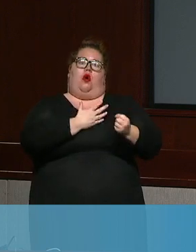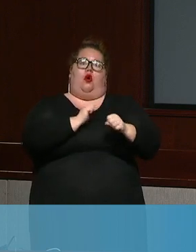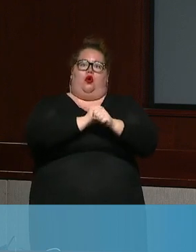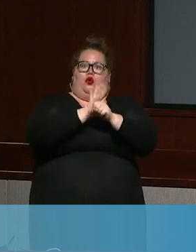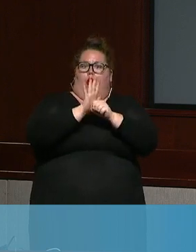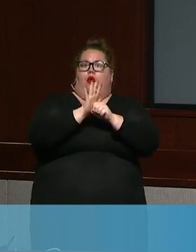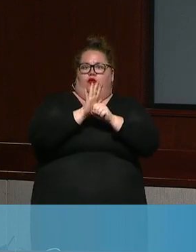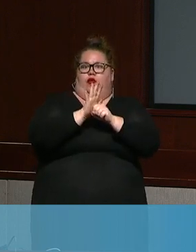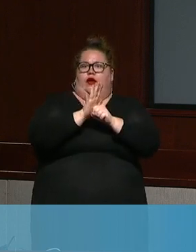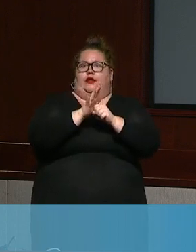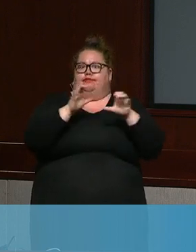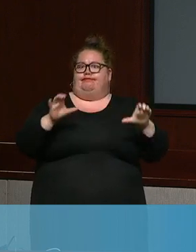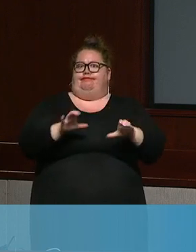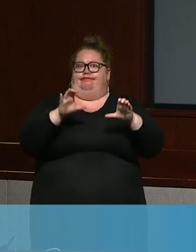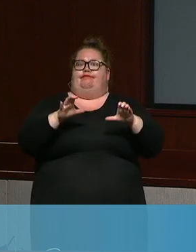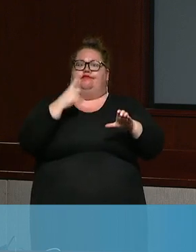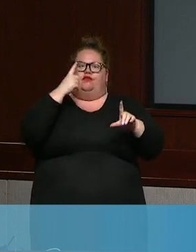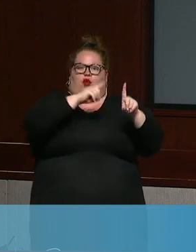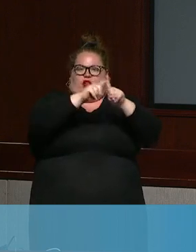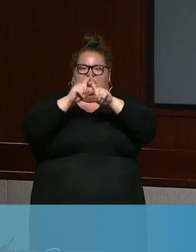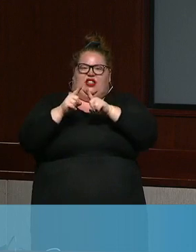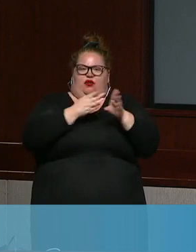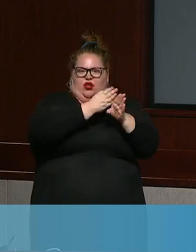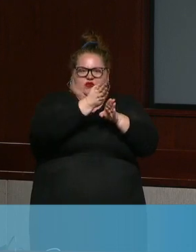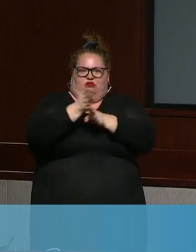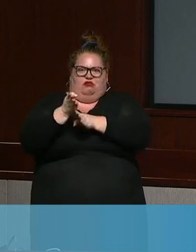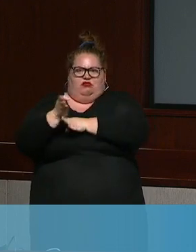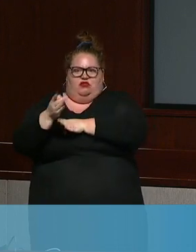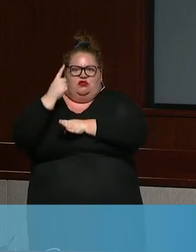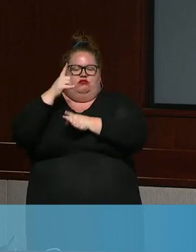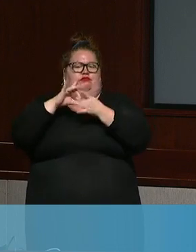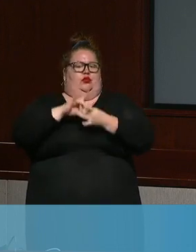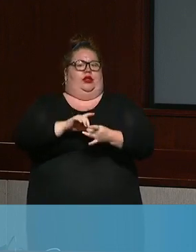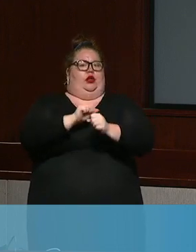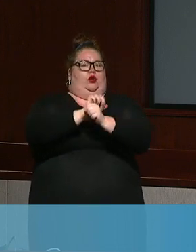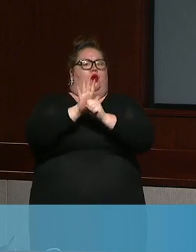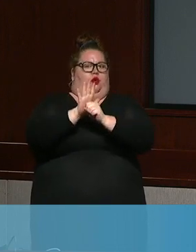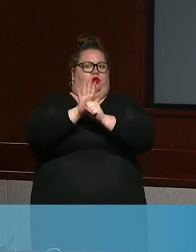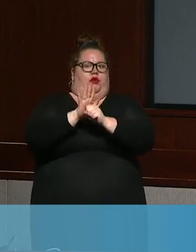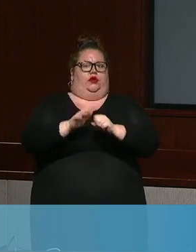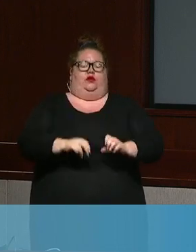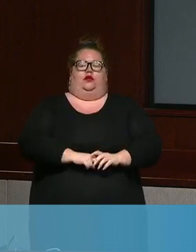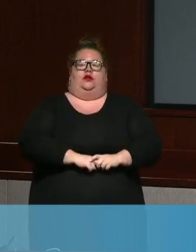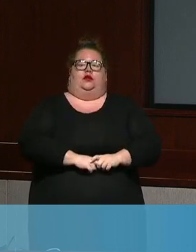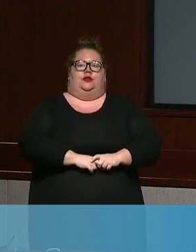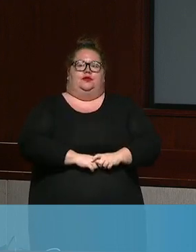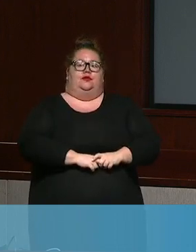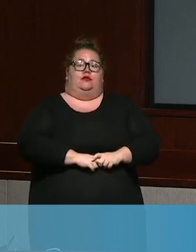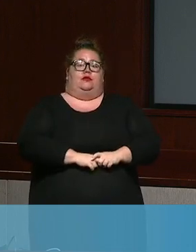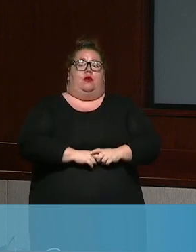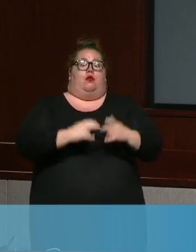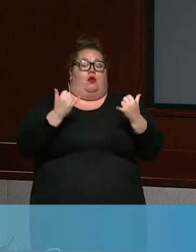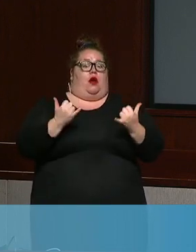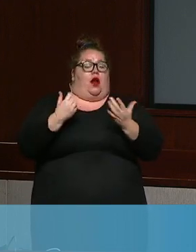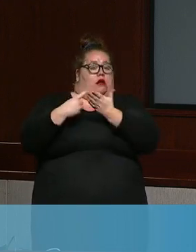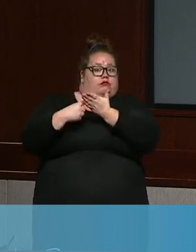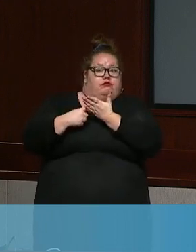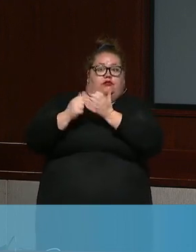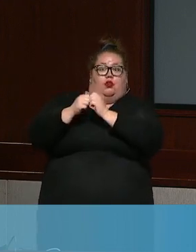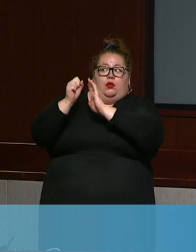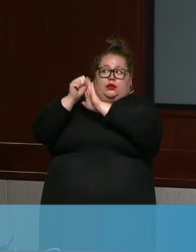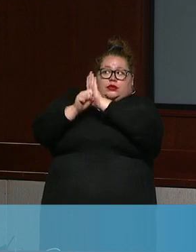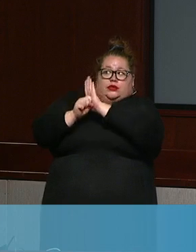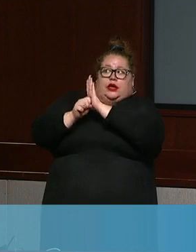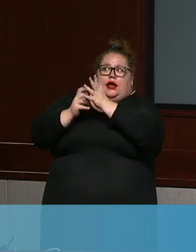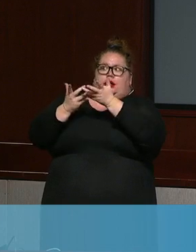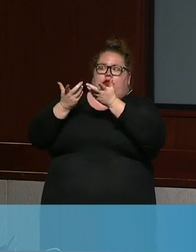4 strategic areas. We are working with the state on how that can be applied and how it would be